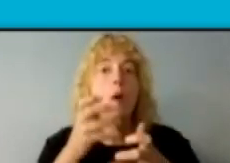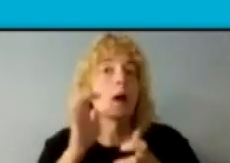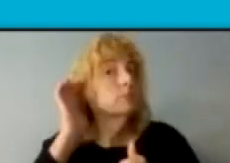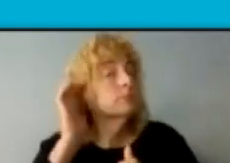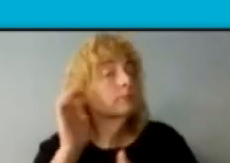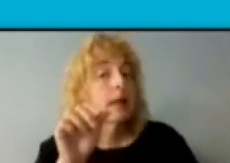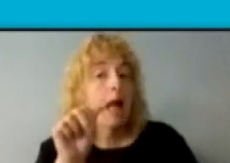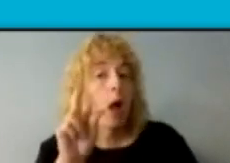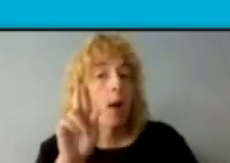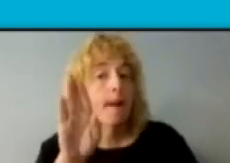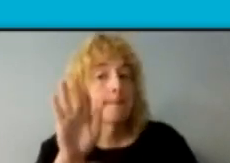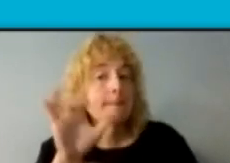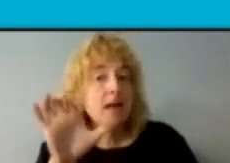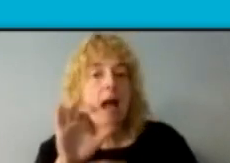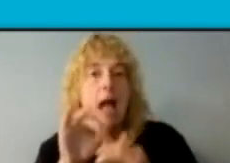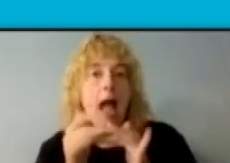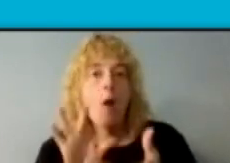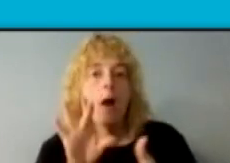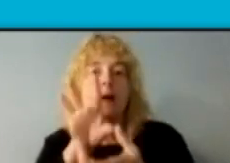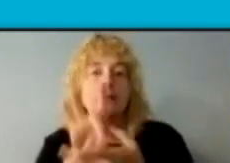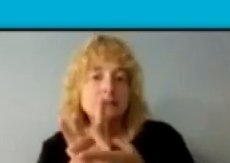now.